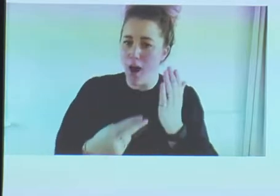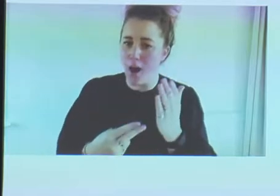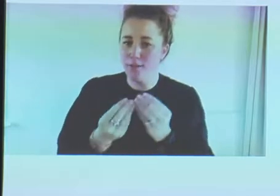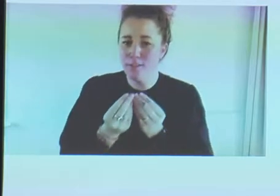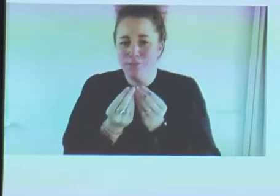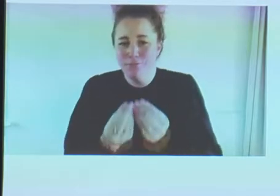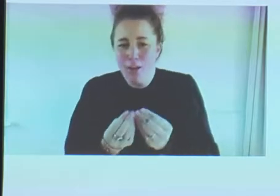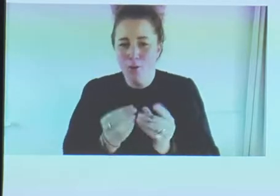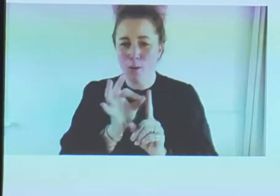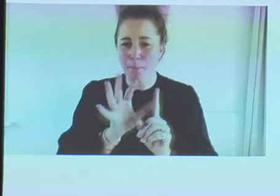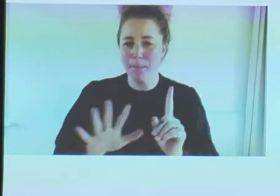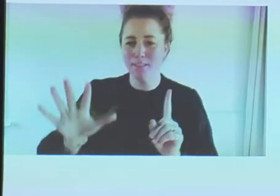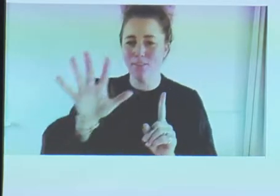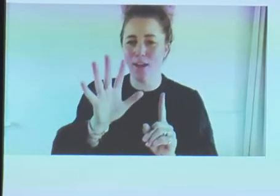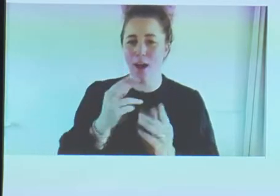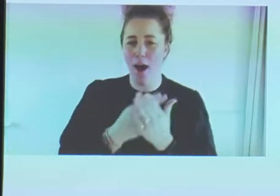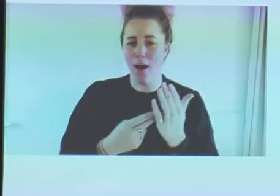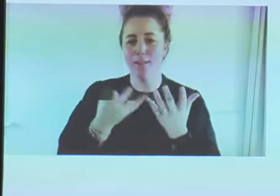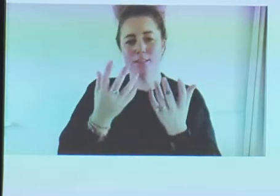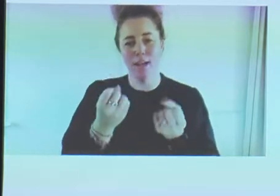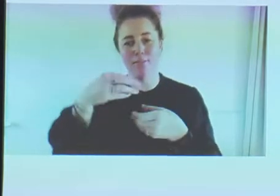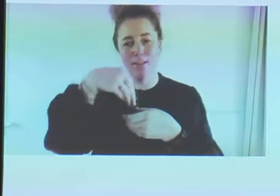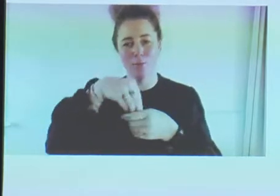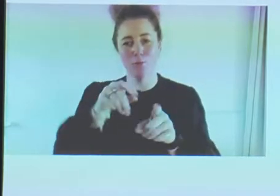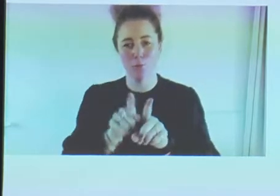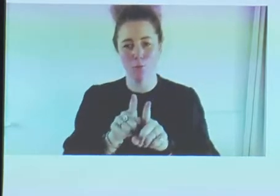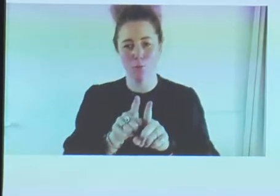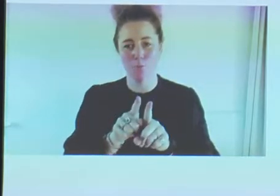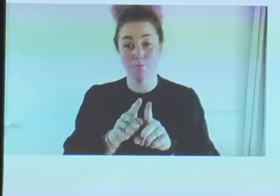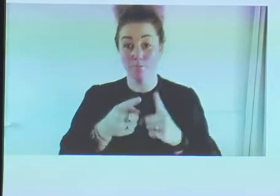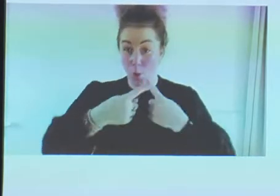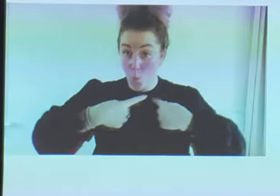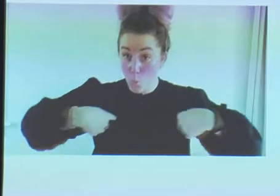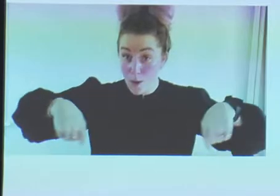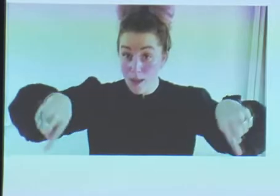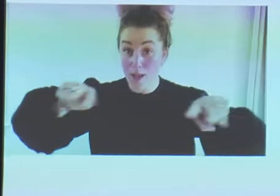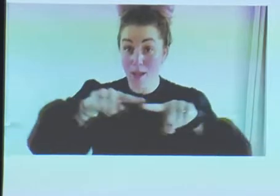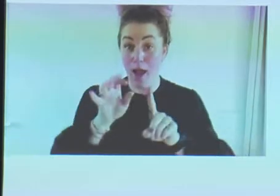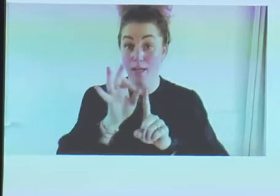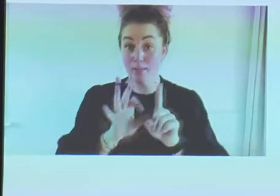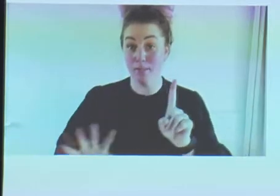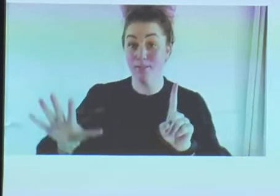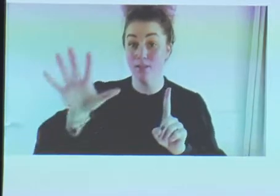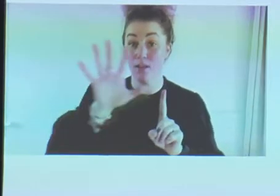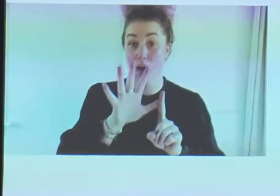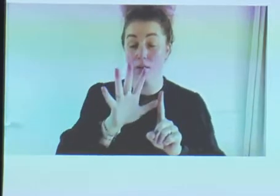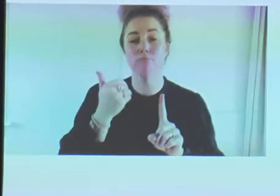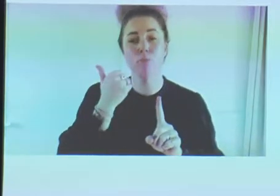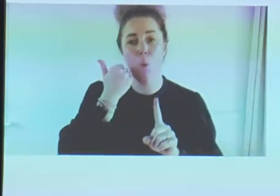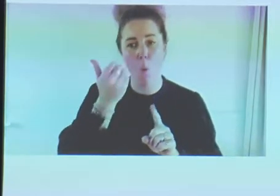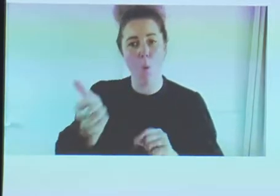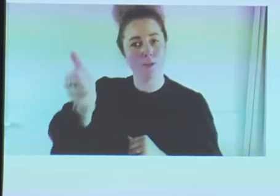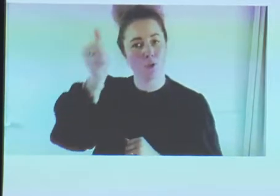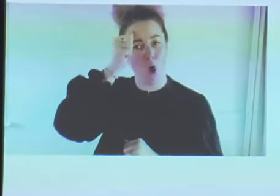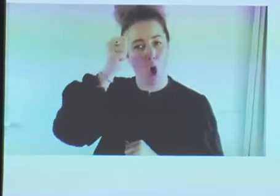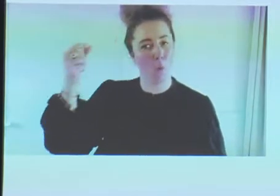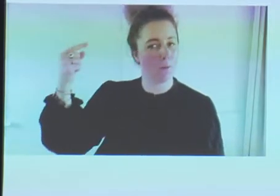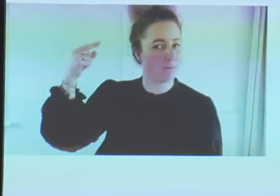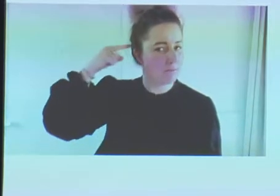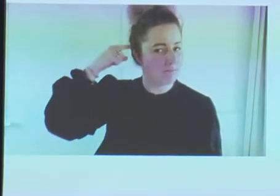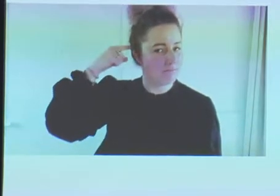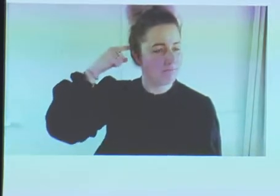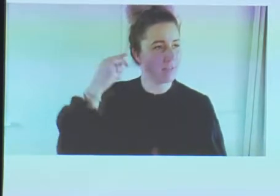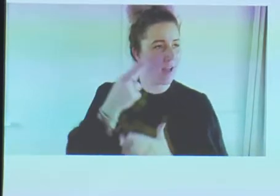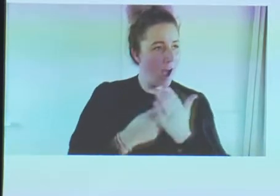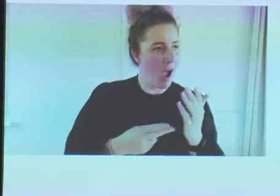Pacifica artists bring to that we as Pacifica have always known that our Arts